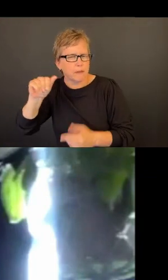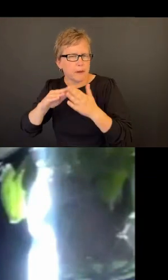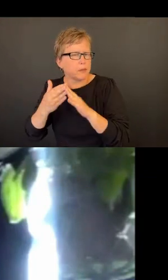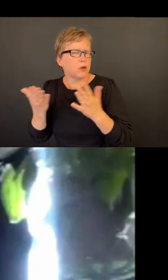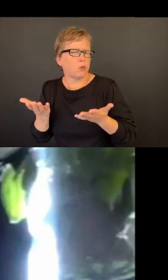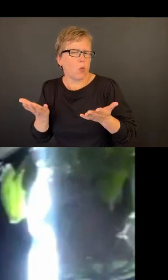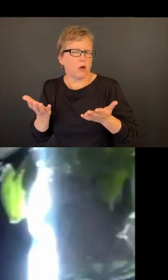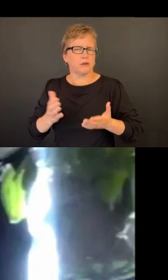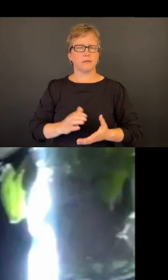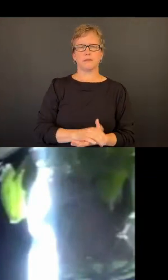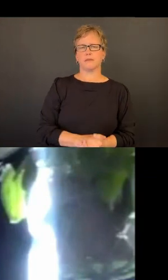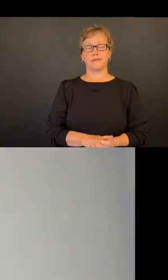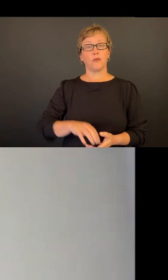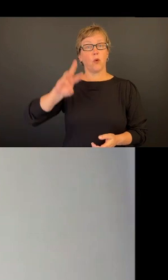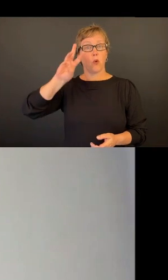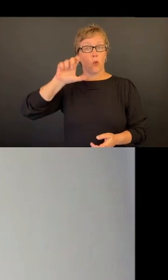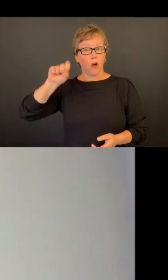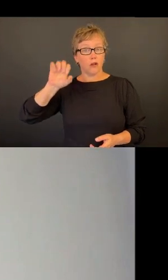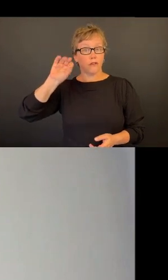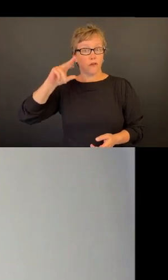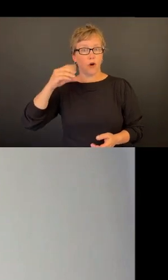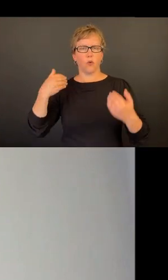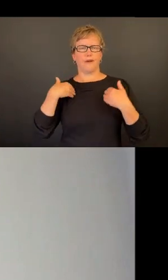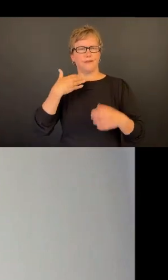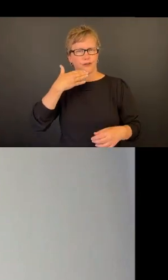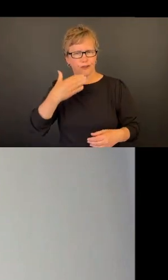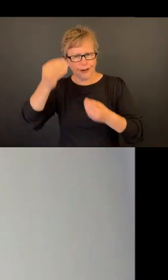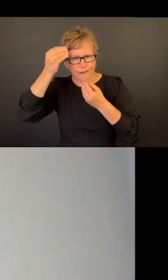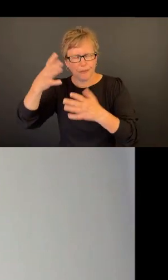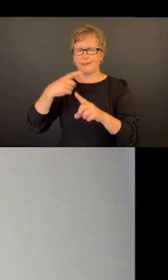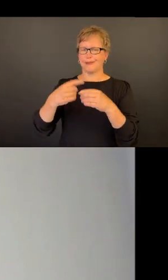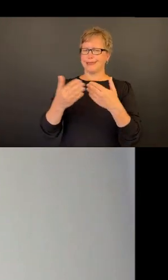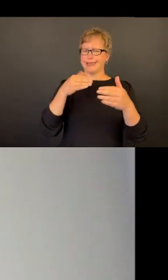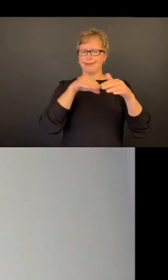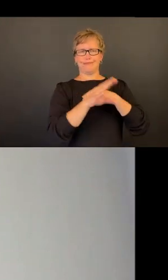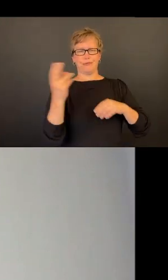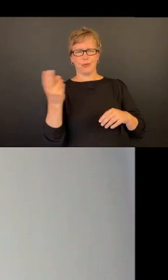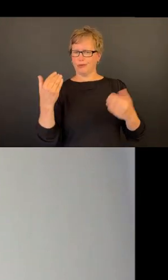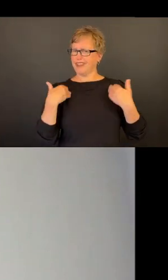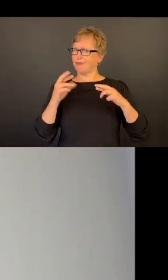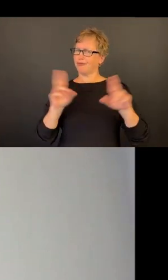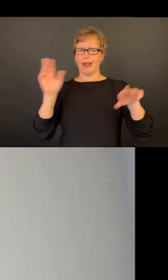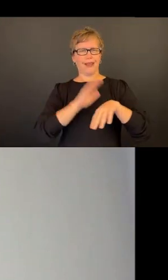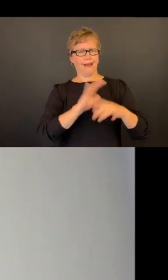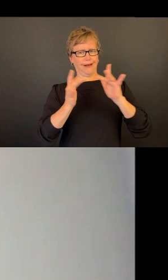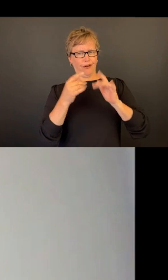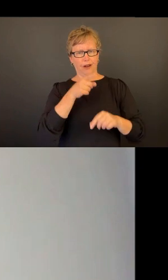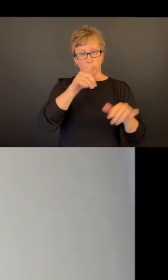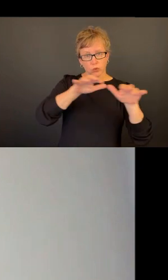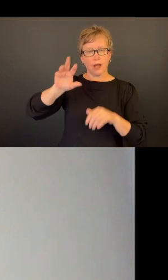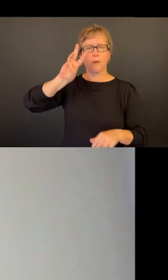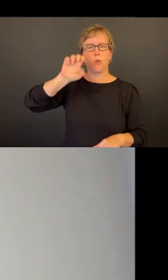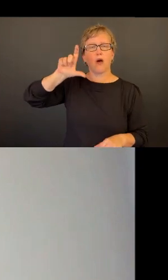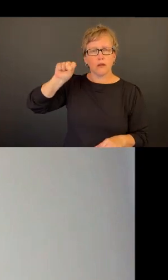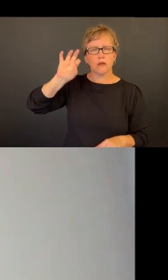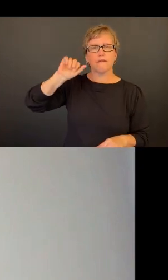banking? So Wells Fargo does have very robust accessibility, and information about that is available on